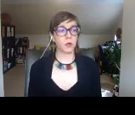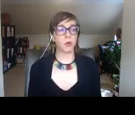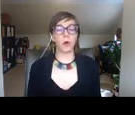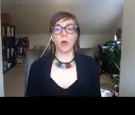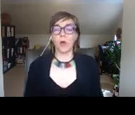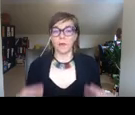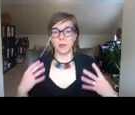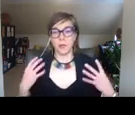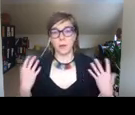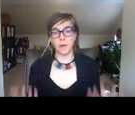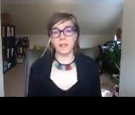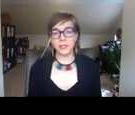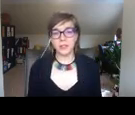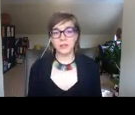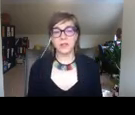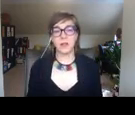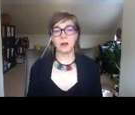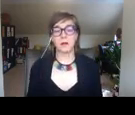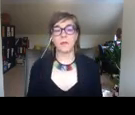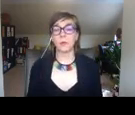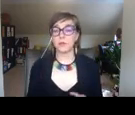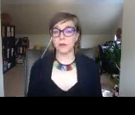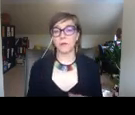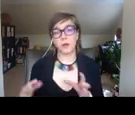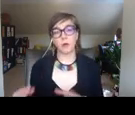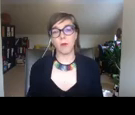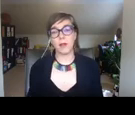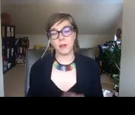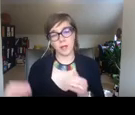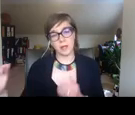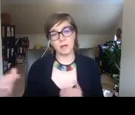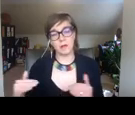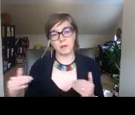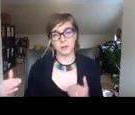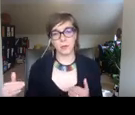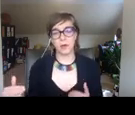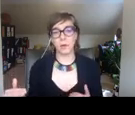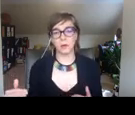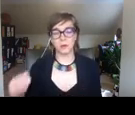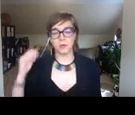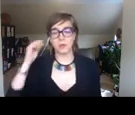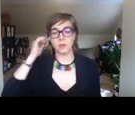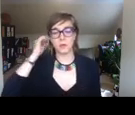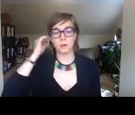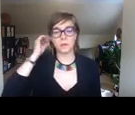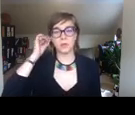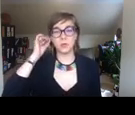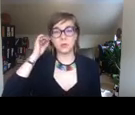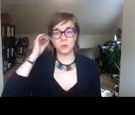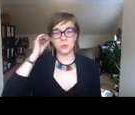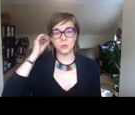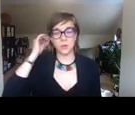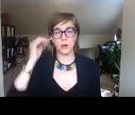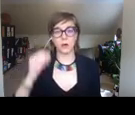Right, so the populations that were suffering already in disparate numbers